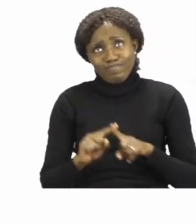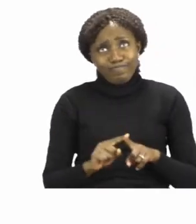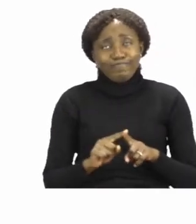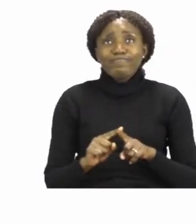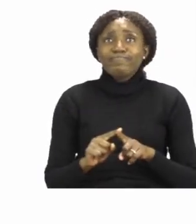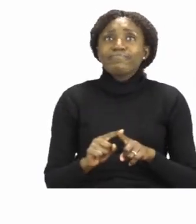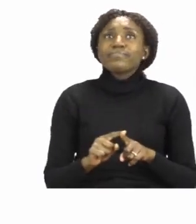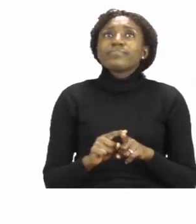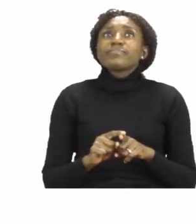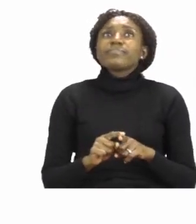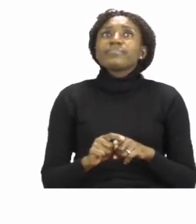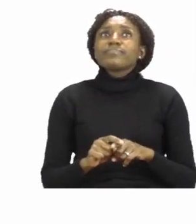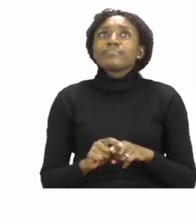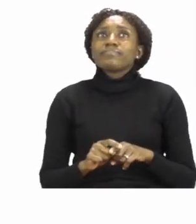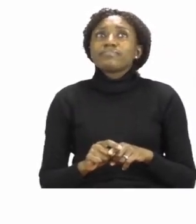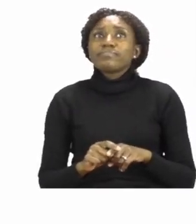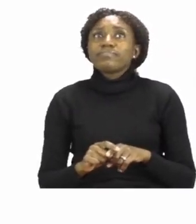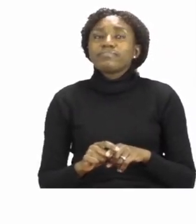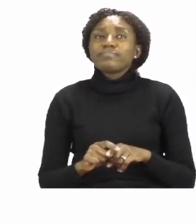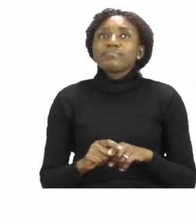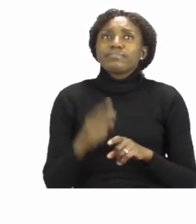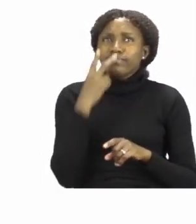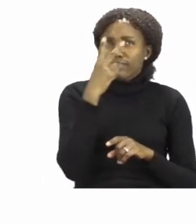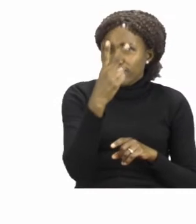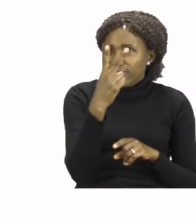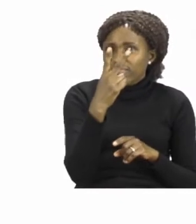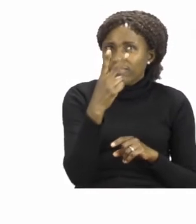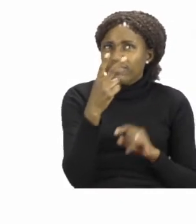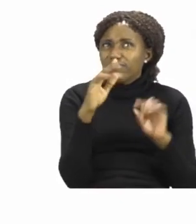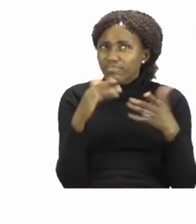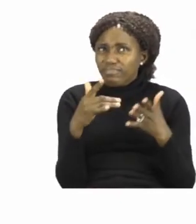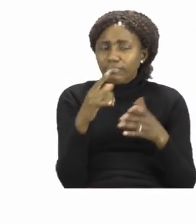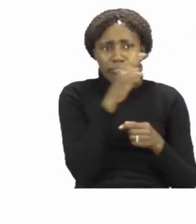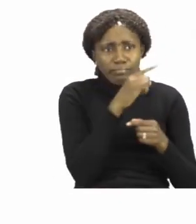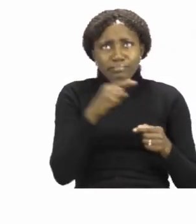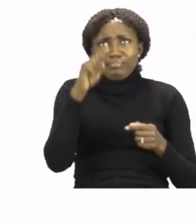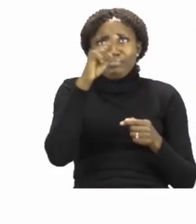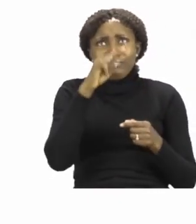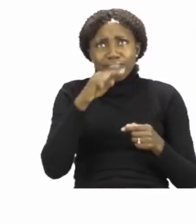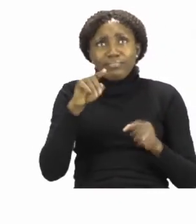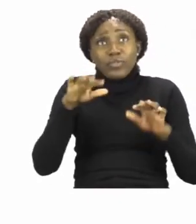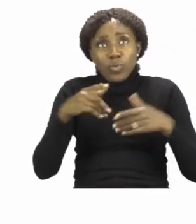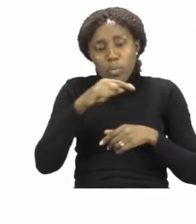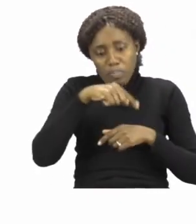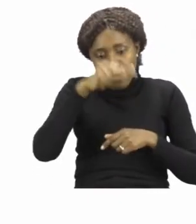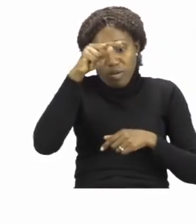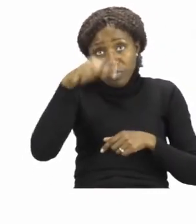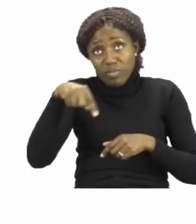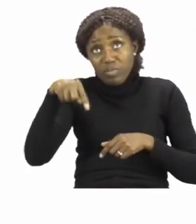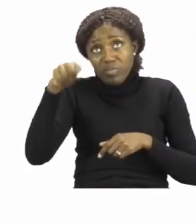here we have to look at the patterns and we have to complete the patterns